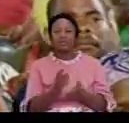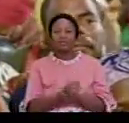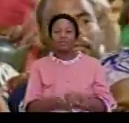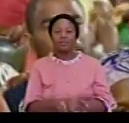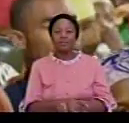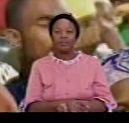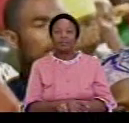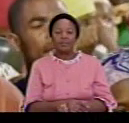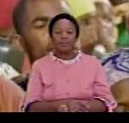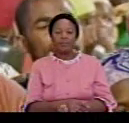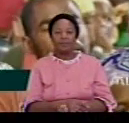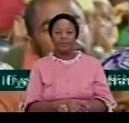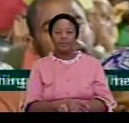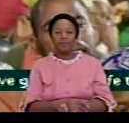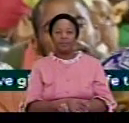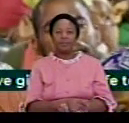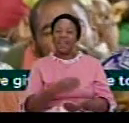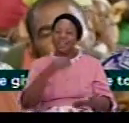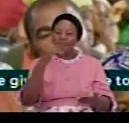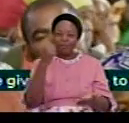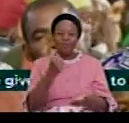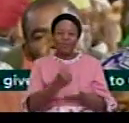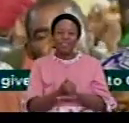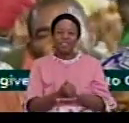come. Amen.